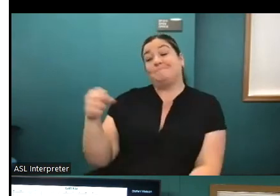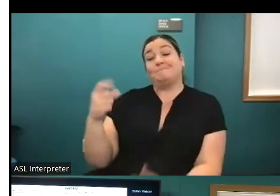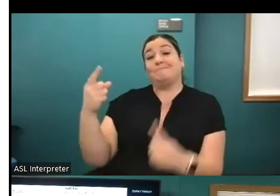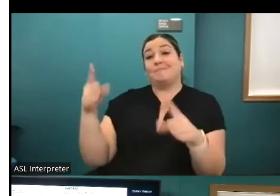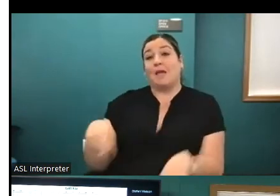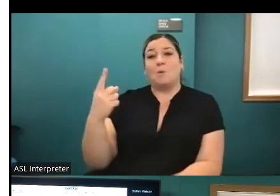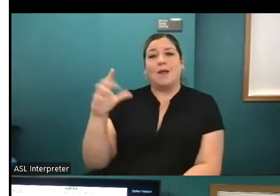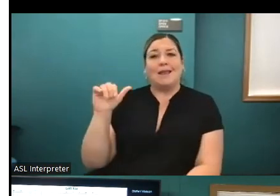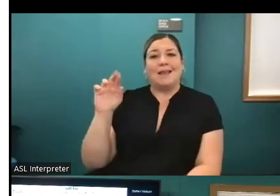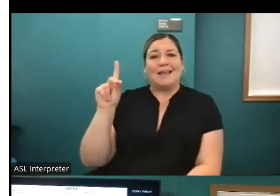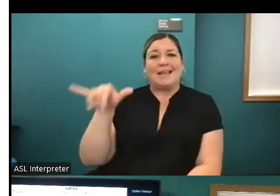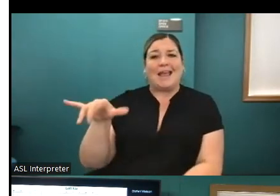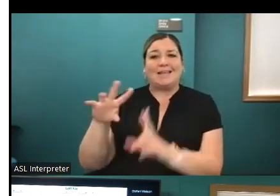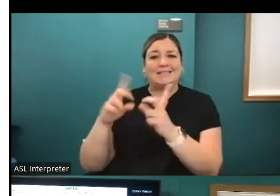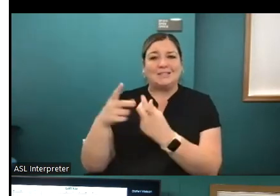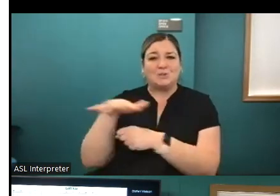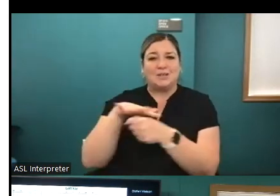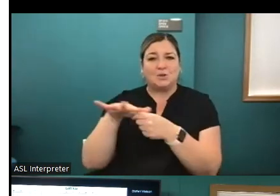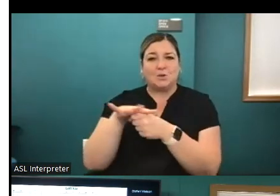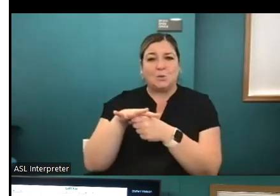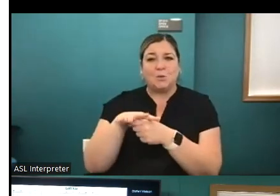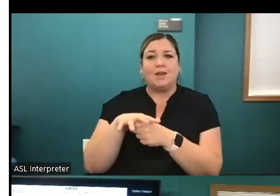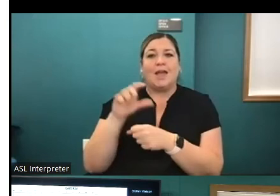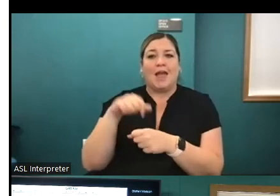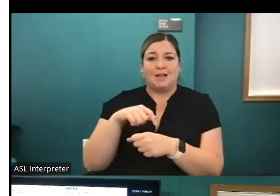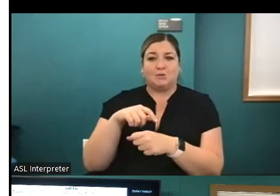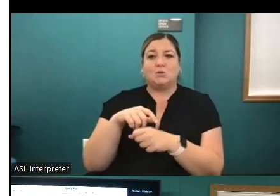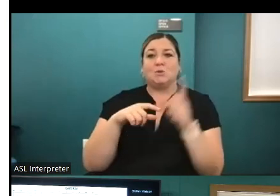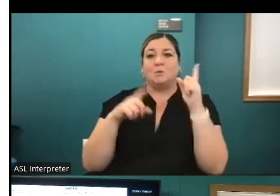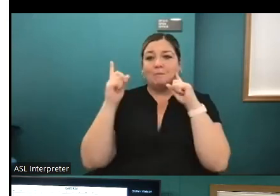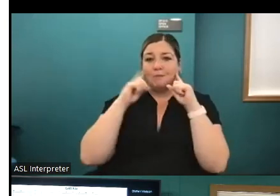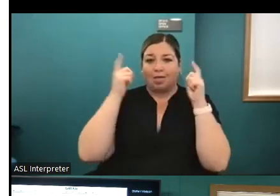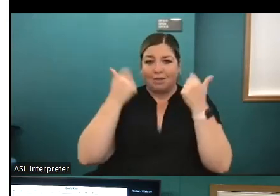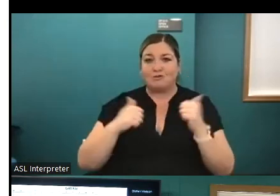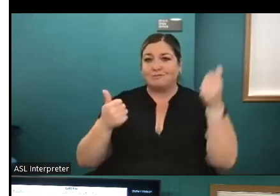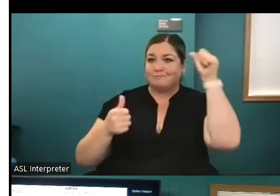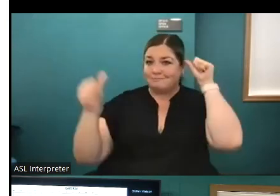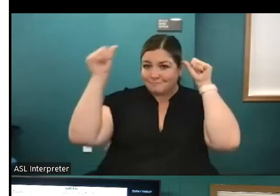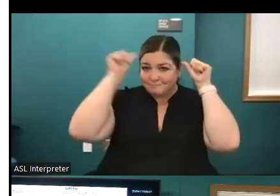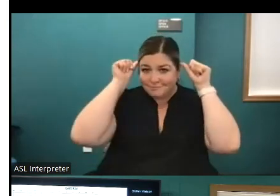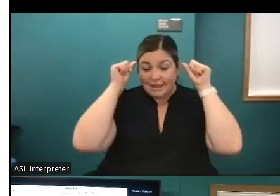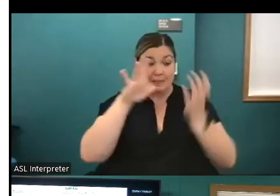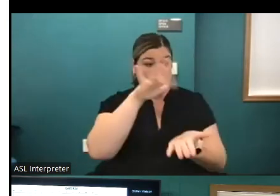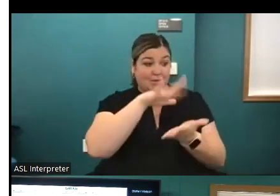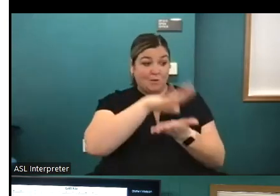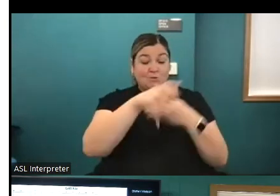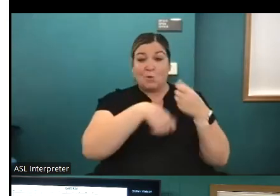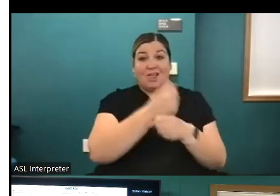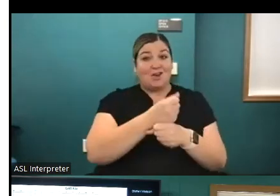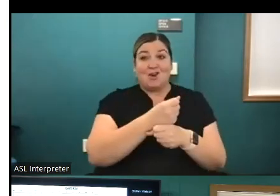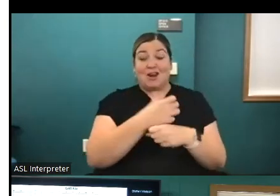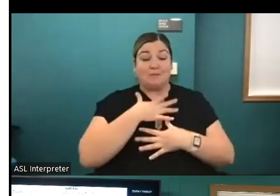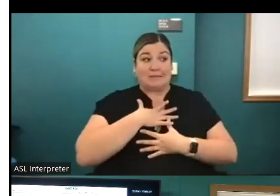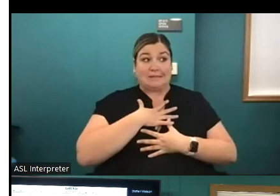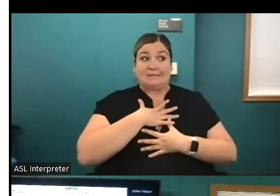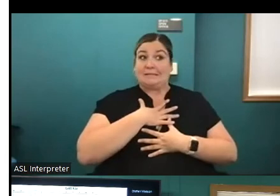Candy's district, we had to bilaterally re-implant her, and it was in the middle of the school year, and I was just like, I can't, like, but I